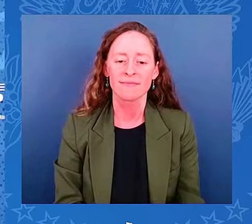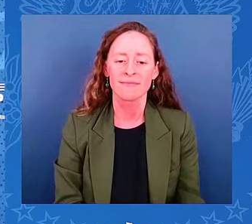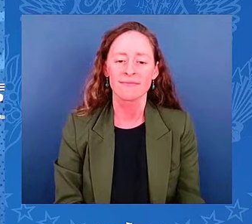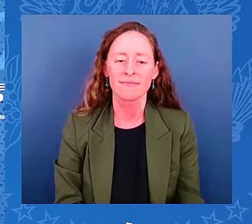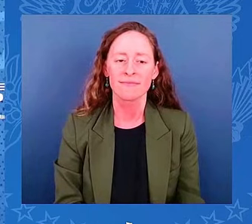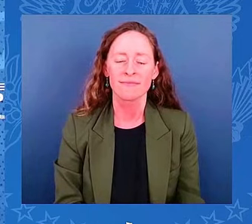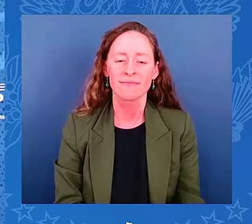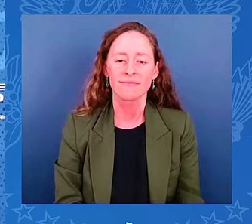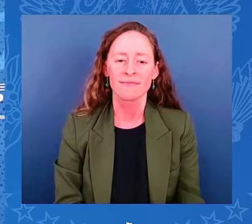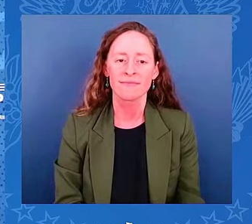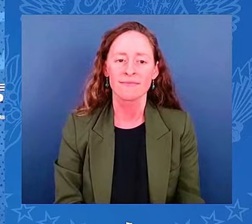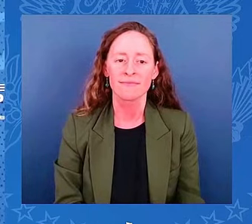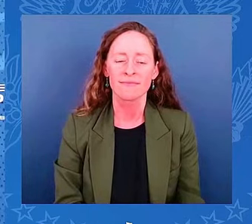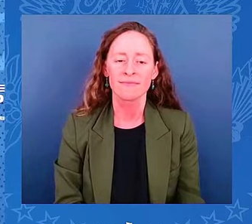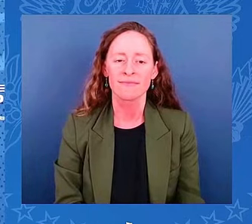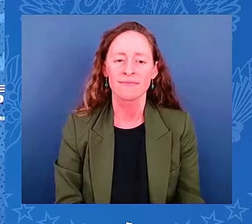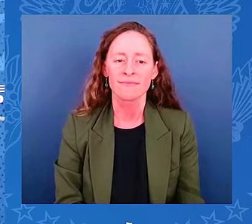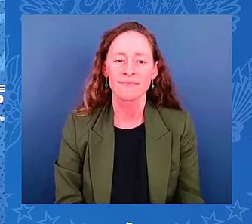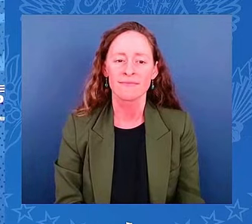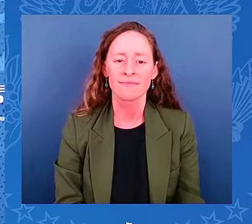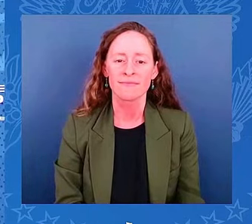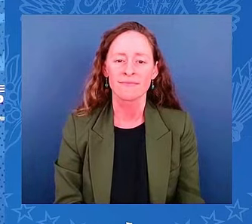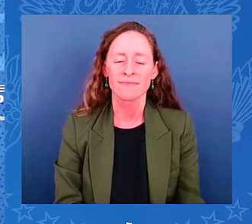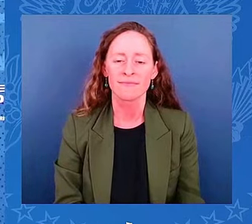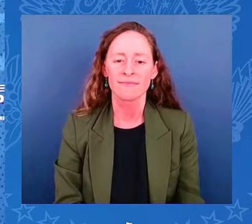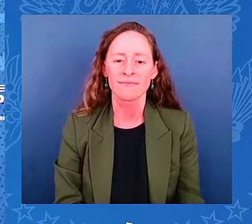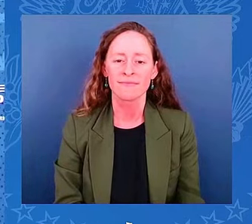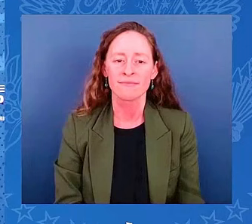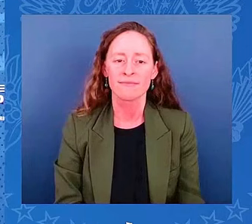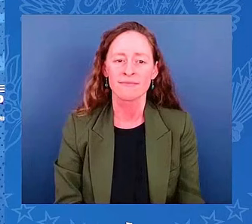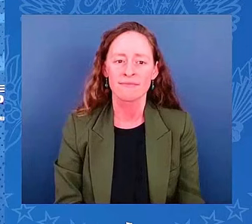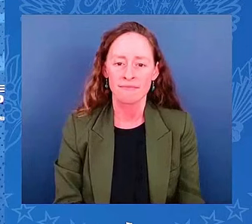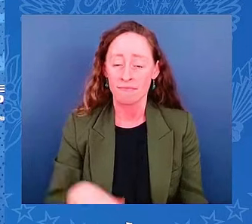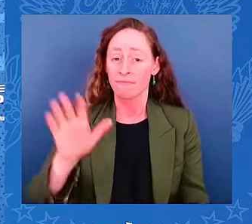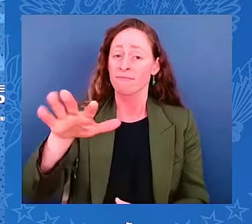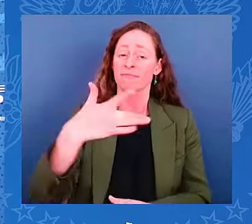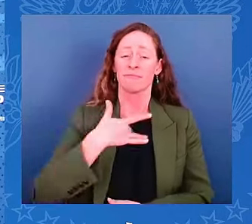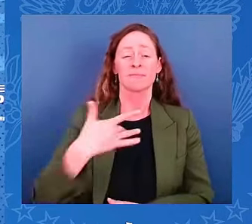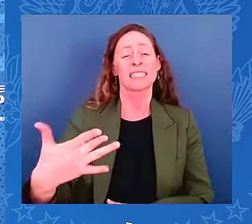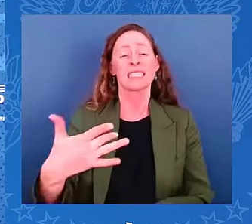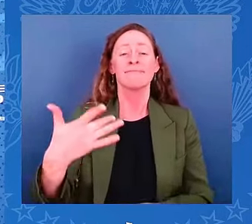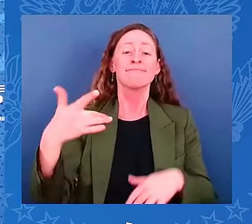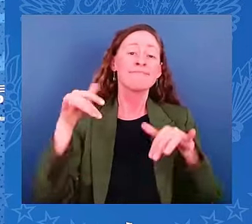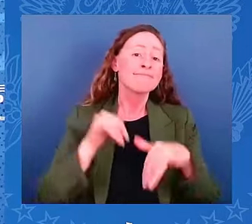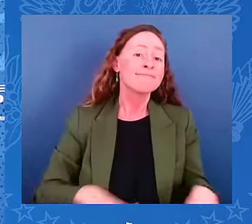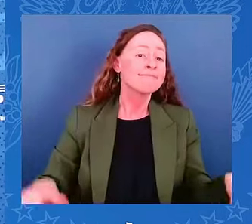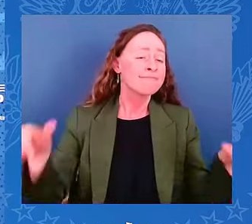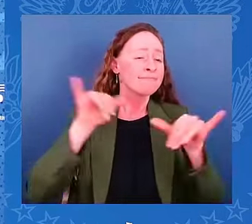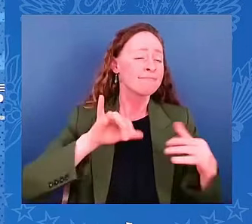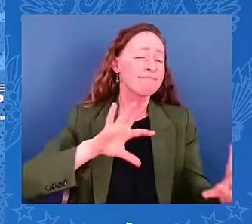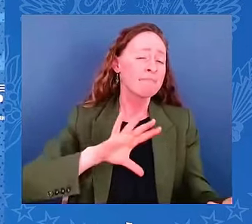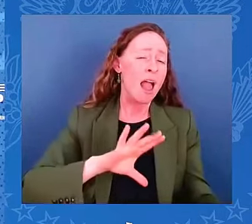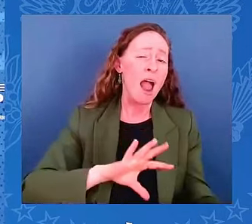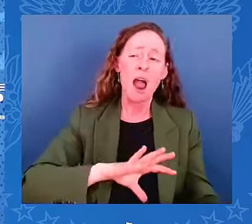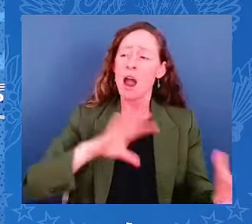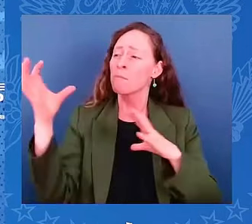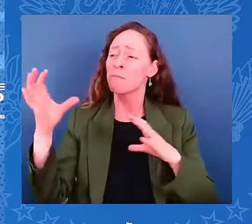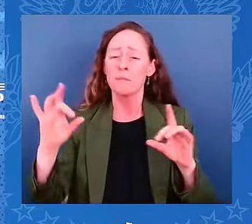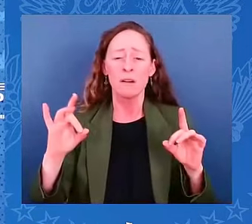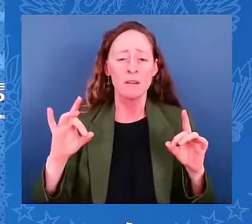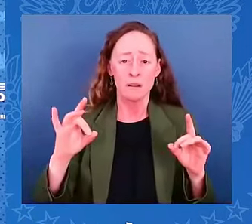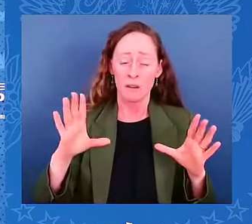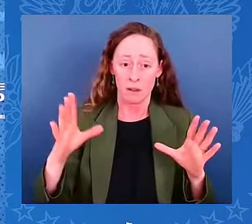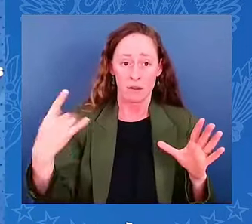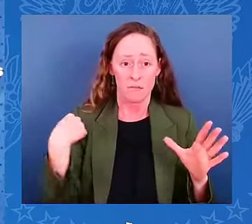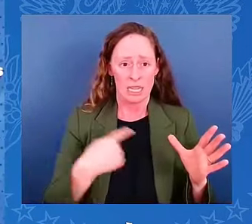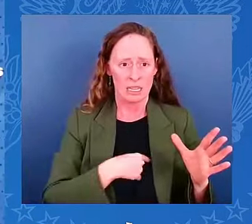When there's a crisis, half what people affected by a crisis have to know is anybody listening? Do you hear me? Do